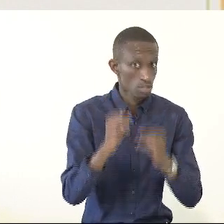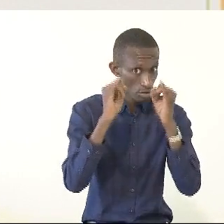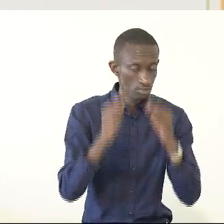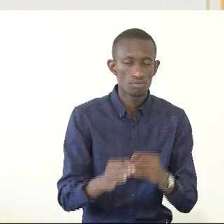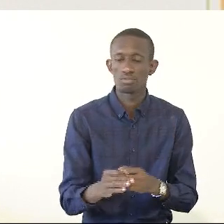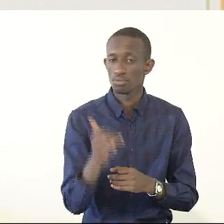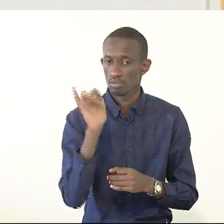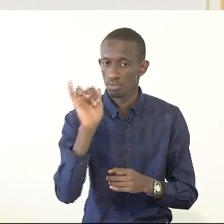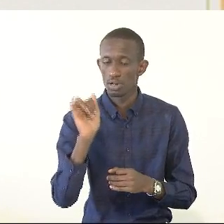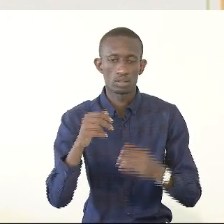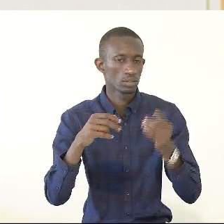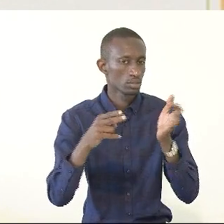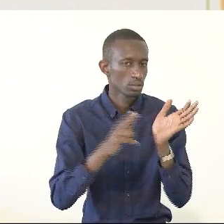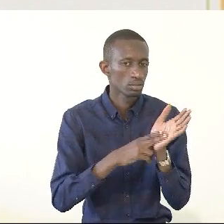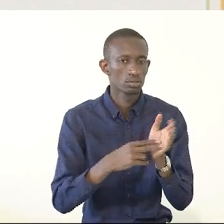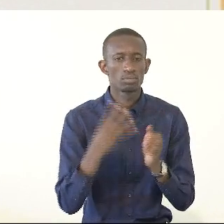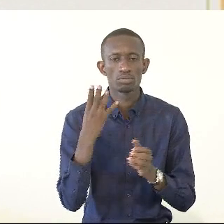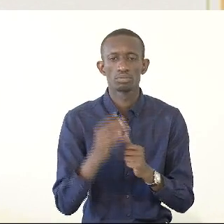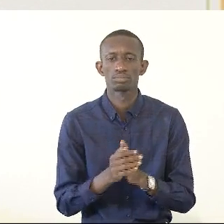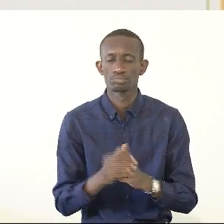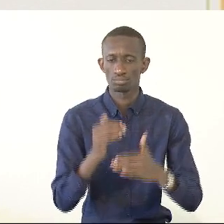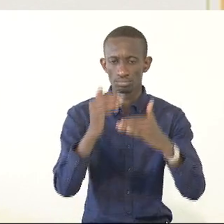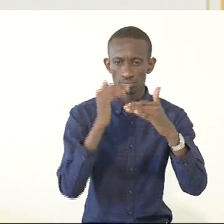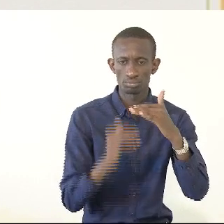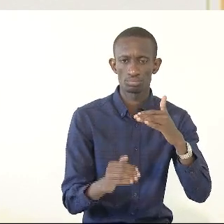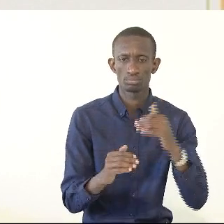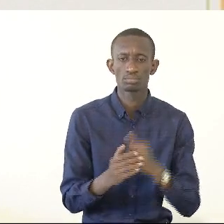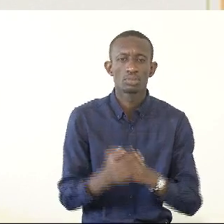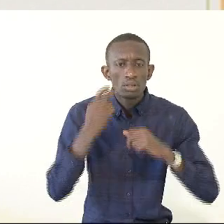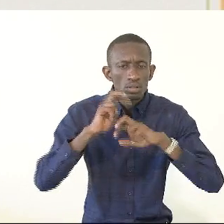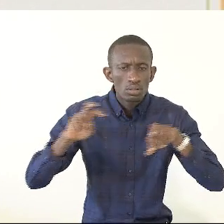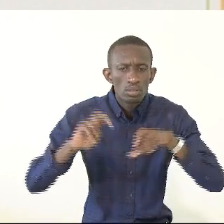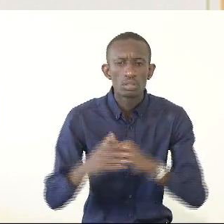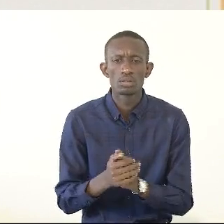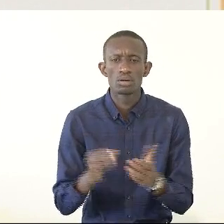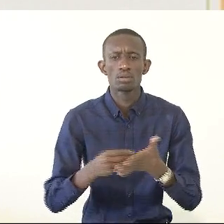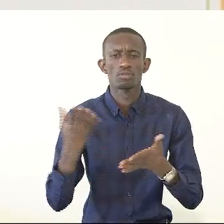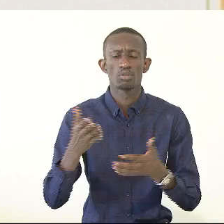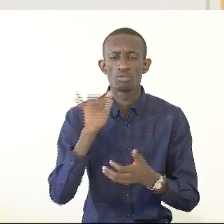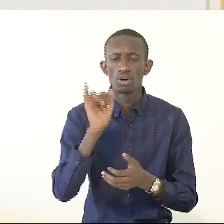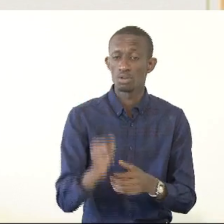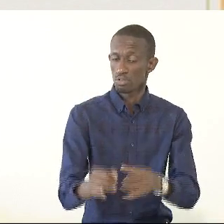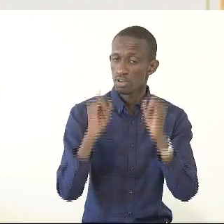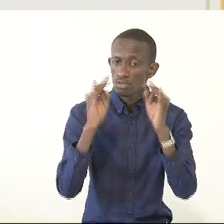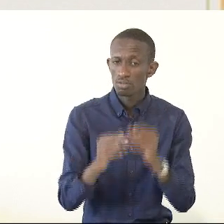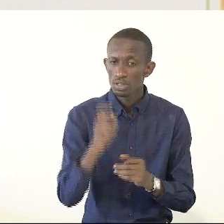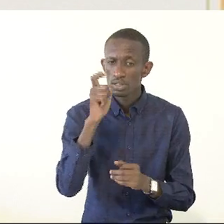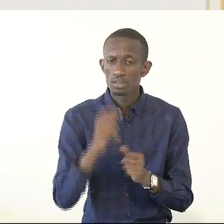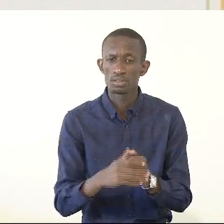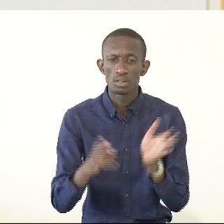4. And Roman 3, we will find the value of y when x equals